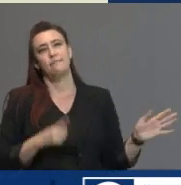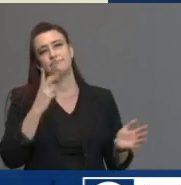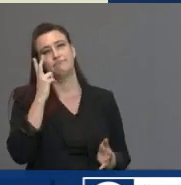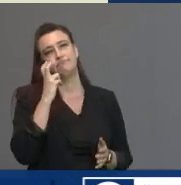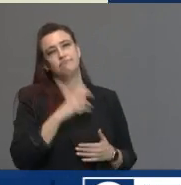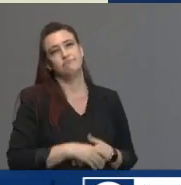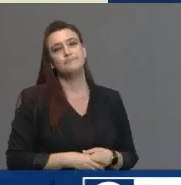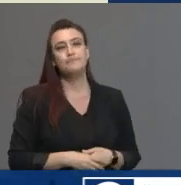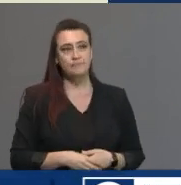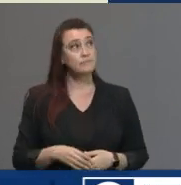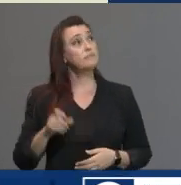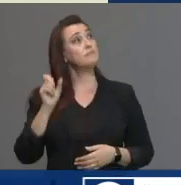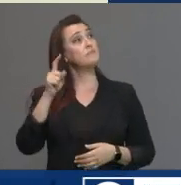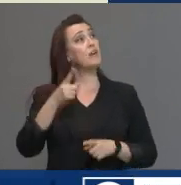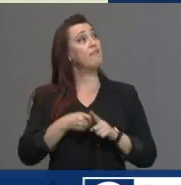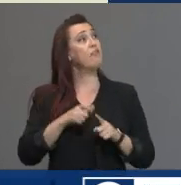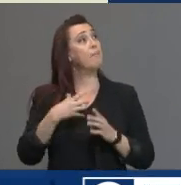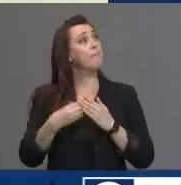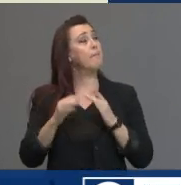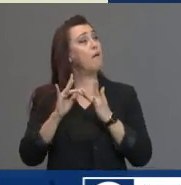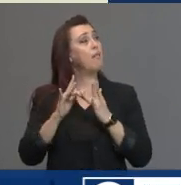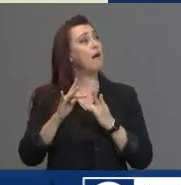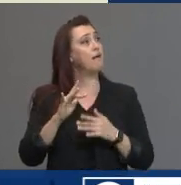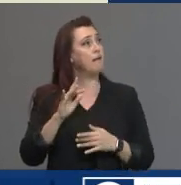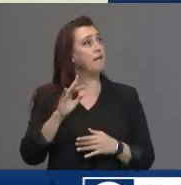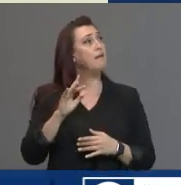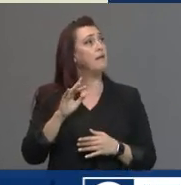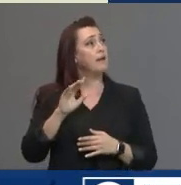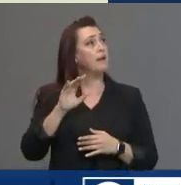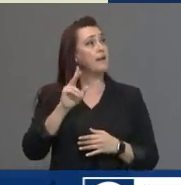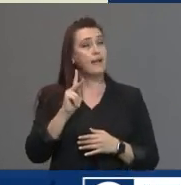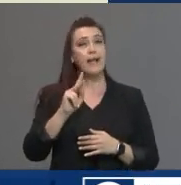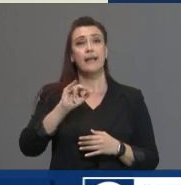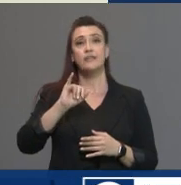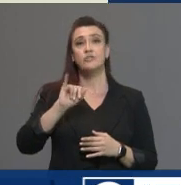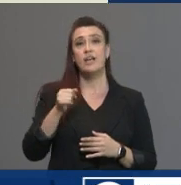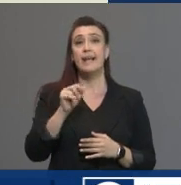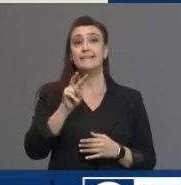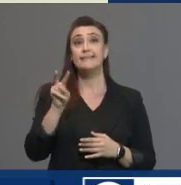up here. We have a question from KJZZ. Katie Davis Young, go